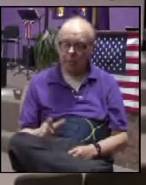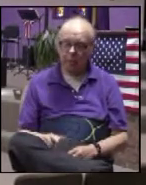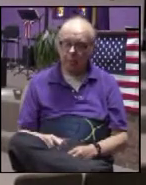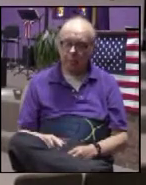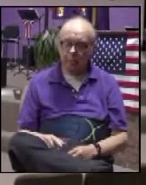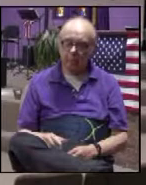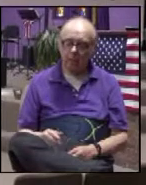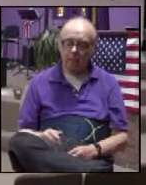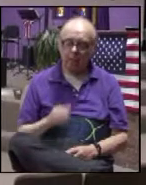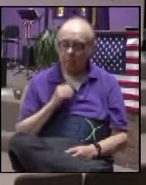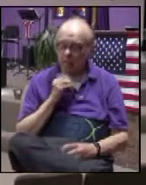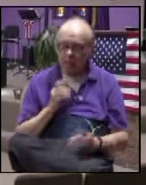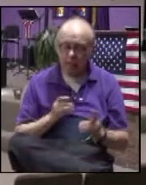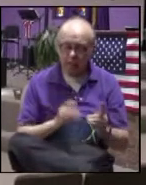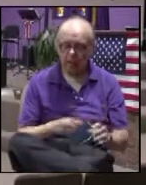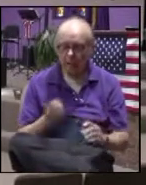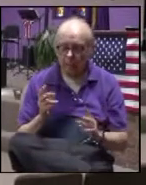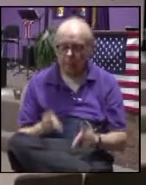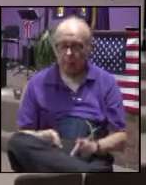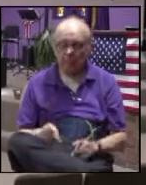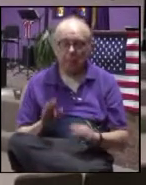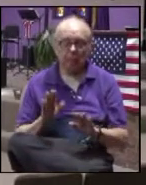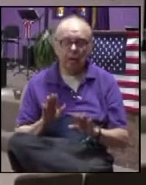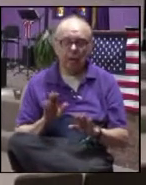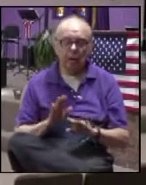You don't disciple anybody on Sunday morning.